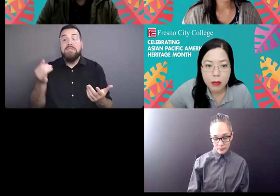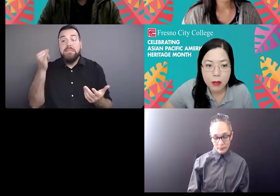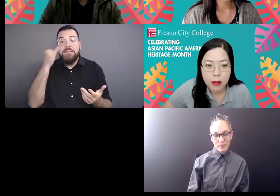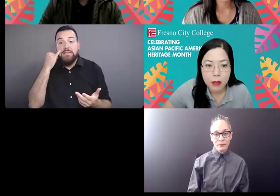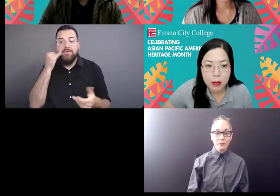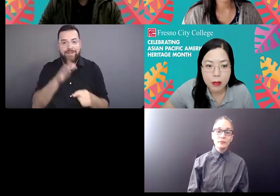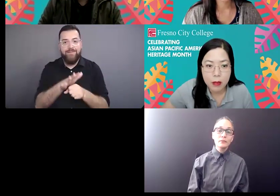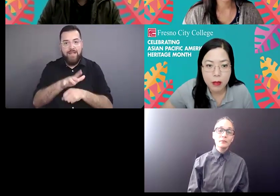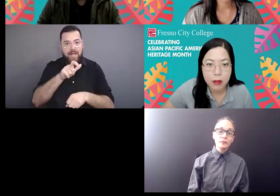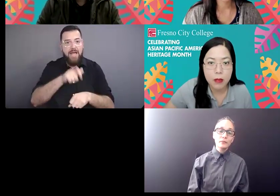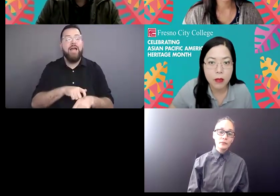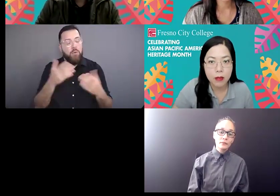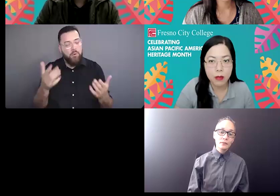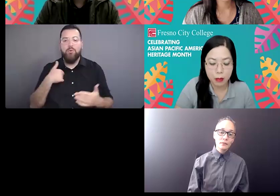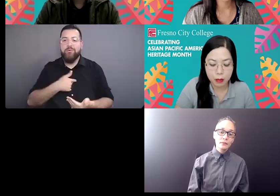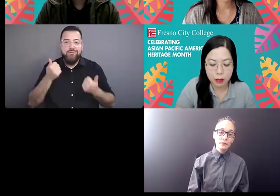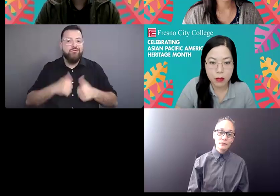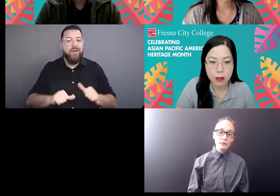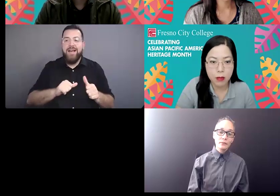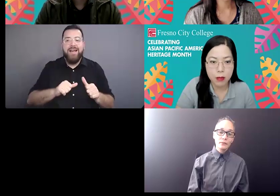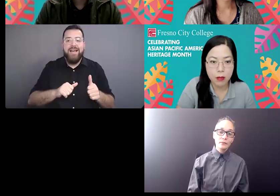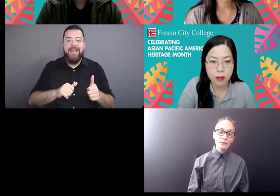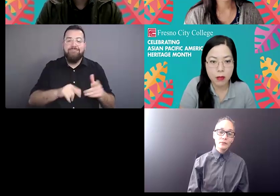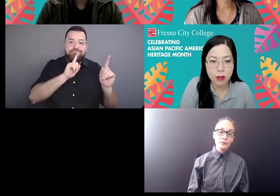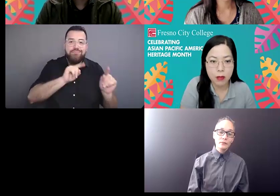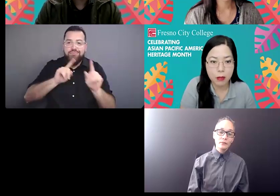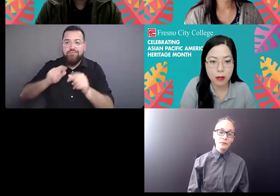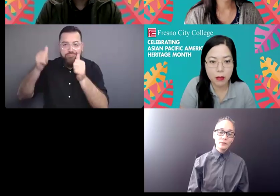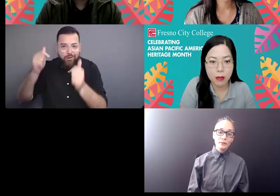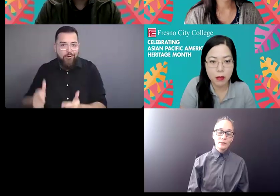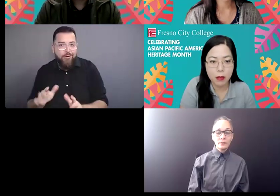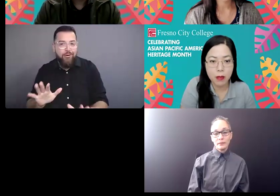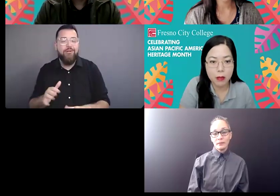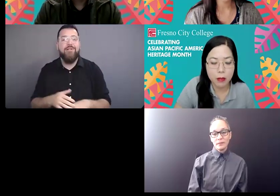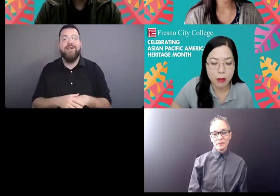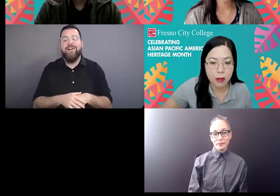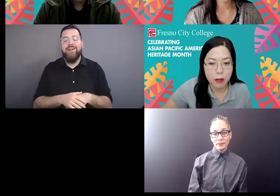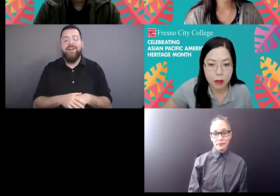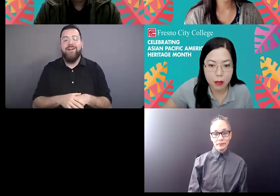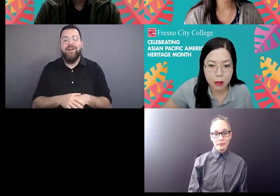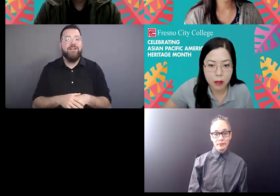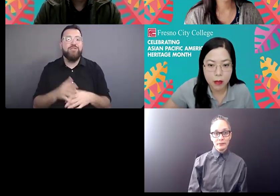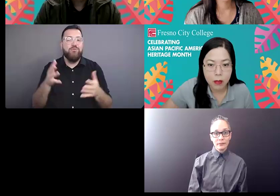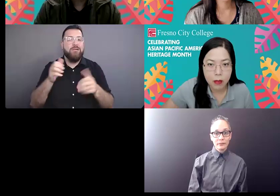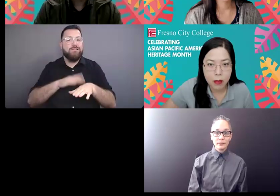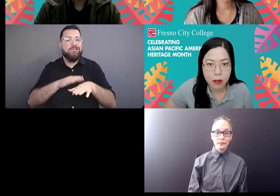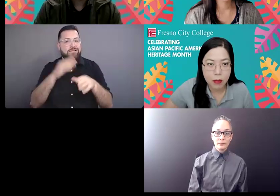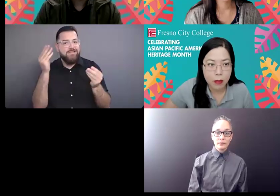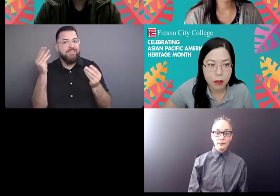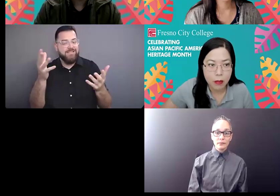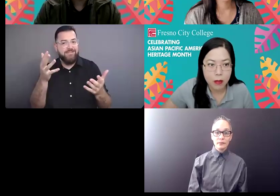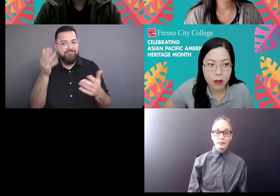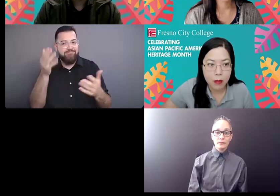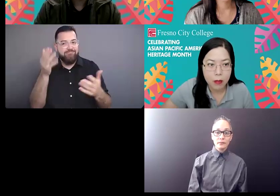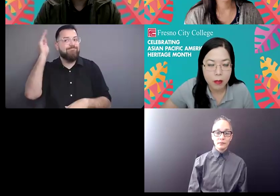do have time, then we'll try to get to everyone's response. But just to kind of put that out there so that we're all aware of